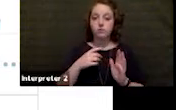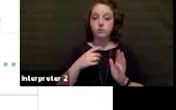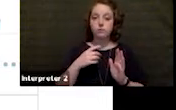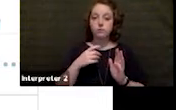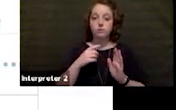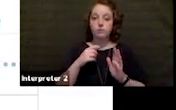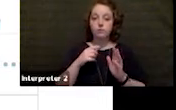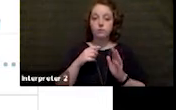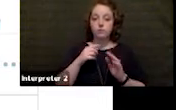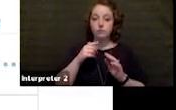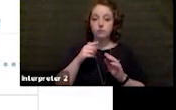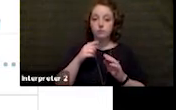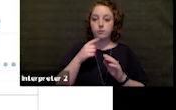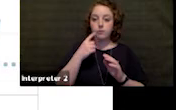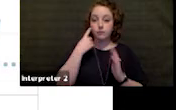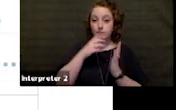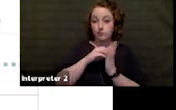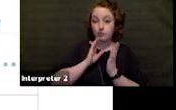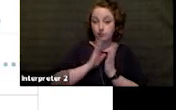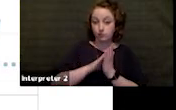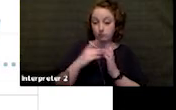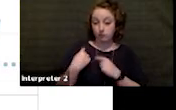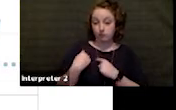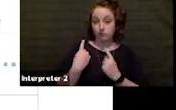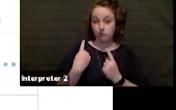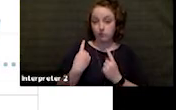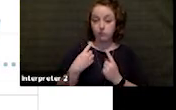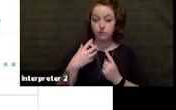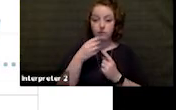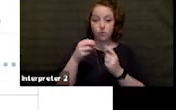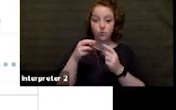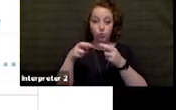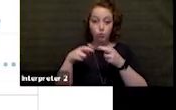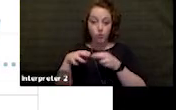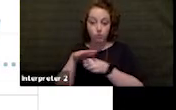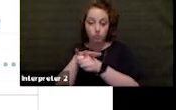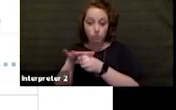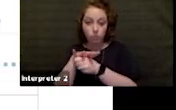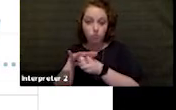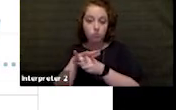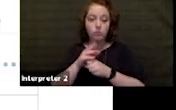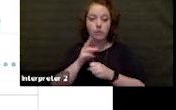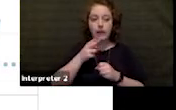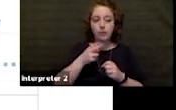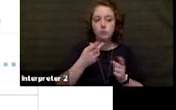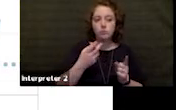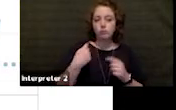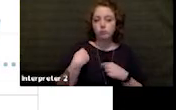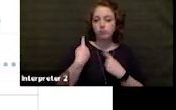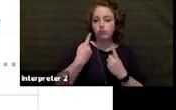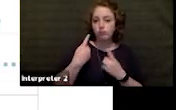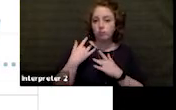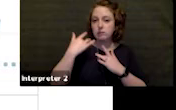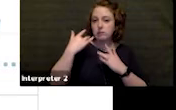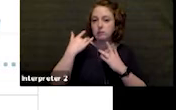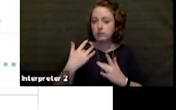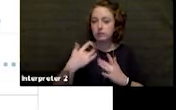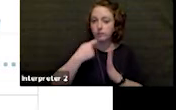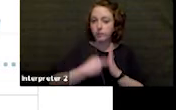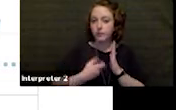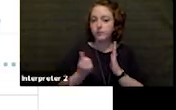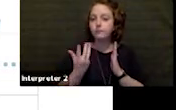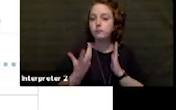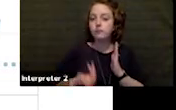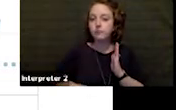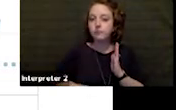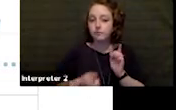what high schools historically do and have costed in the past. And so this is just a chart showing that